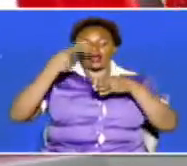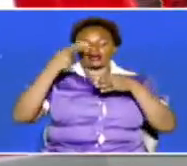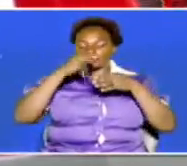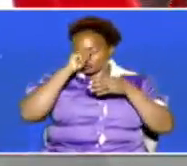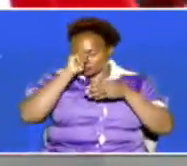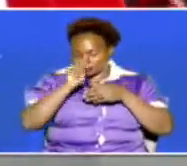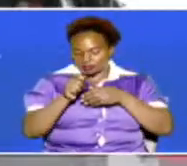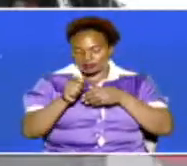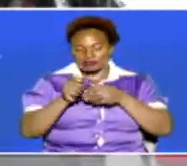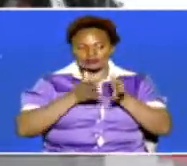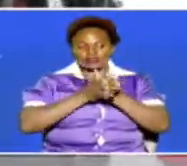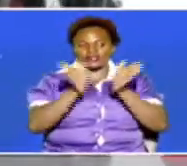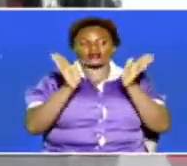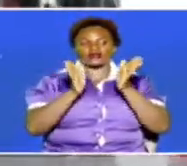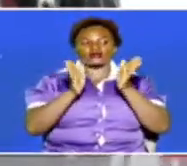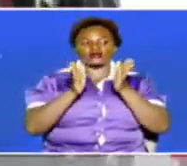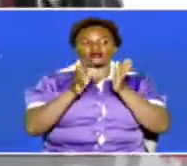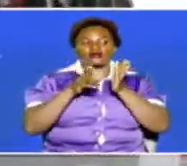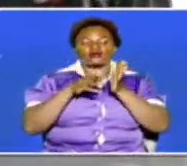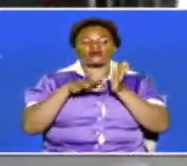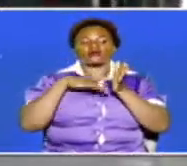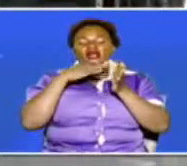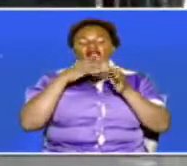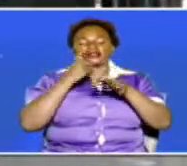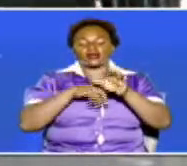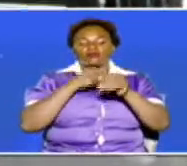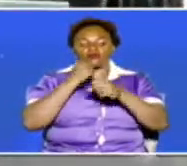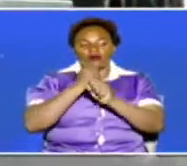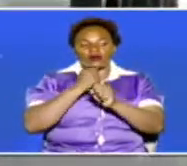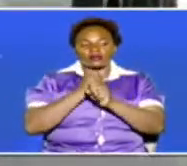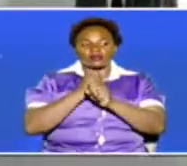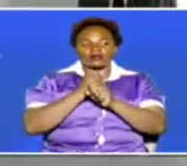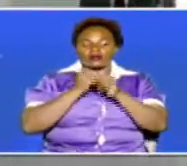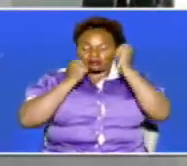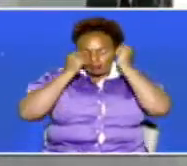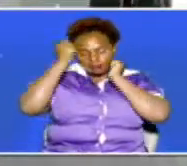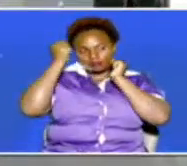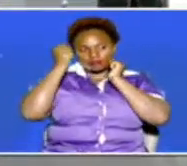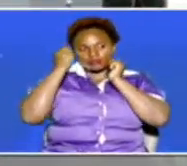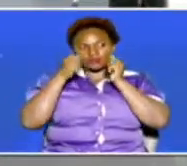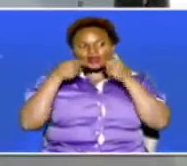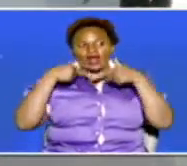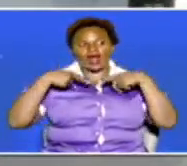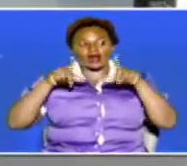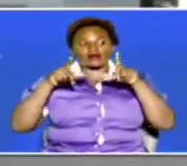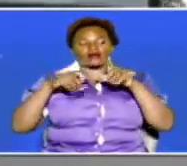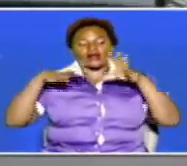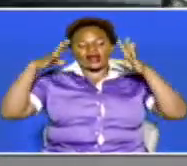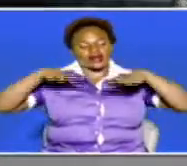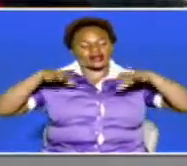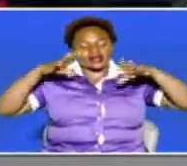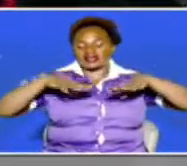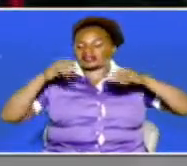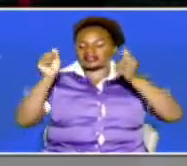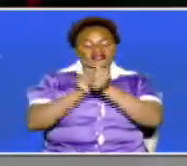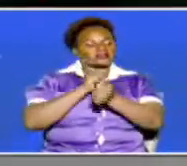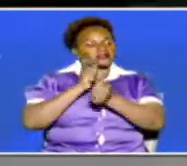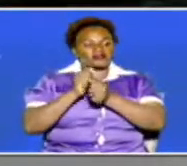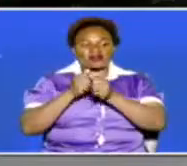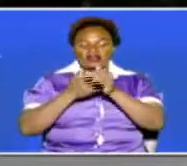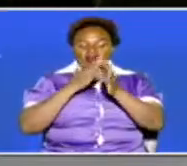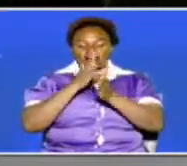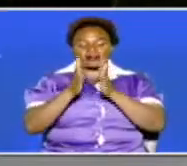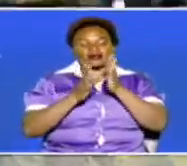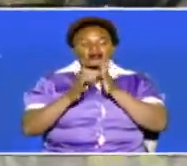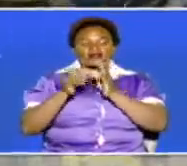honor given to generals who fall in the line of duty. The military was not about to allow the morning showers ruin the elaborate plan